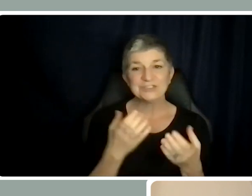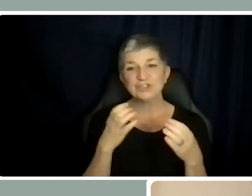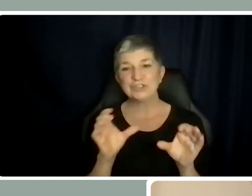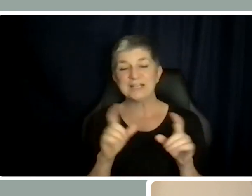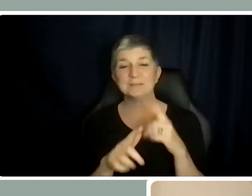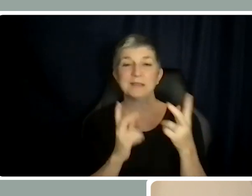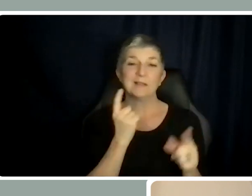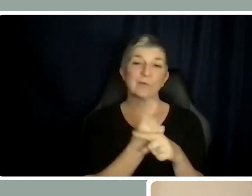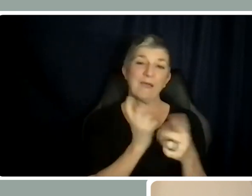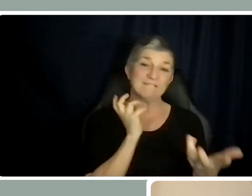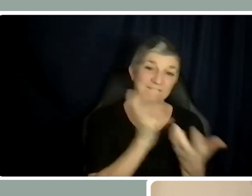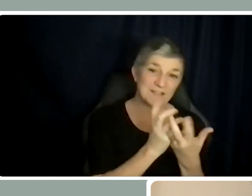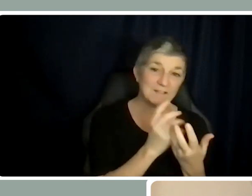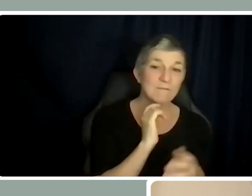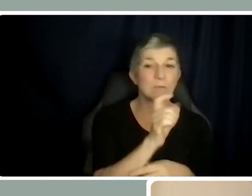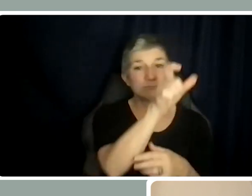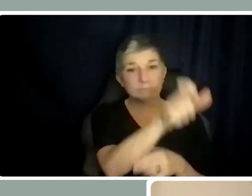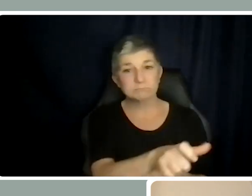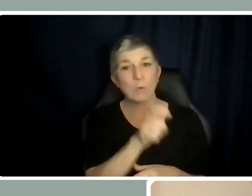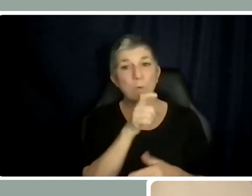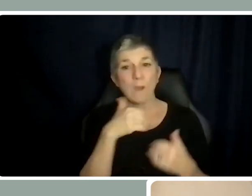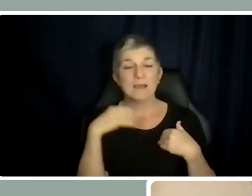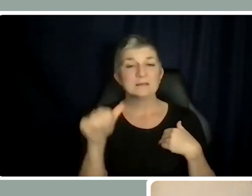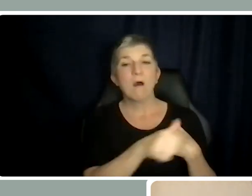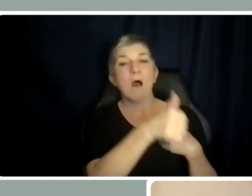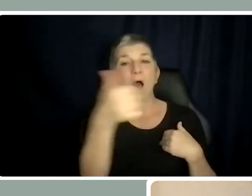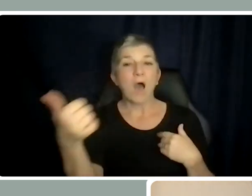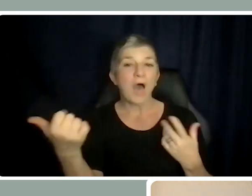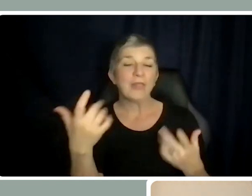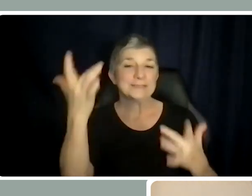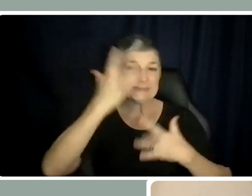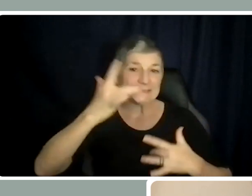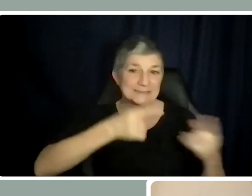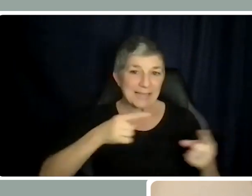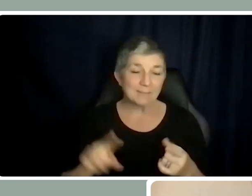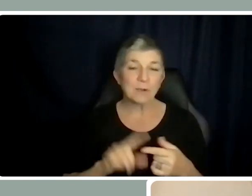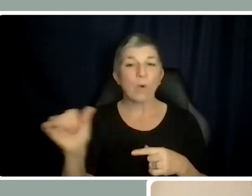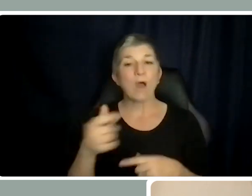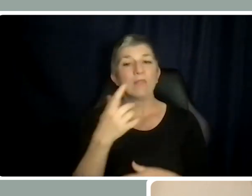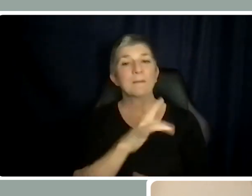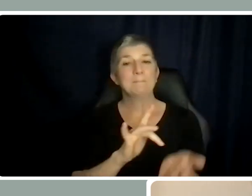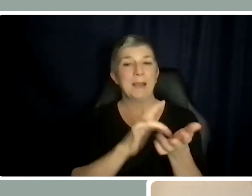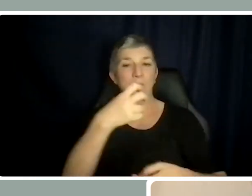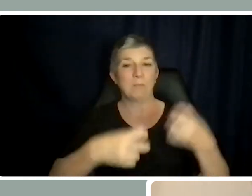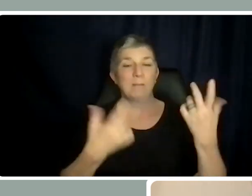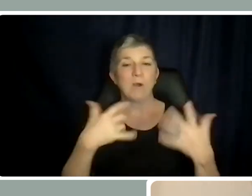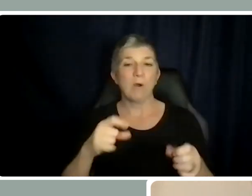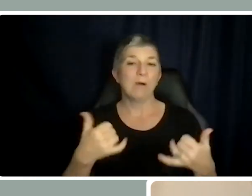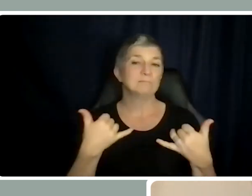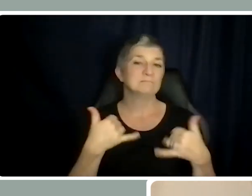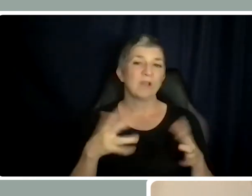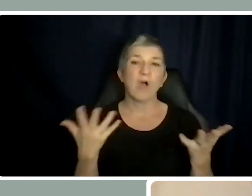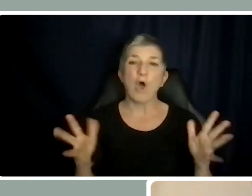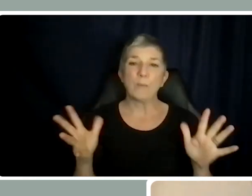right fit for somebody who has, other sicknesses going on or other medical problems that they already live with. That's